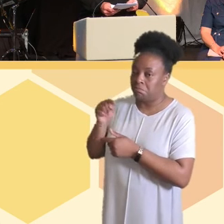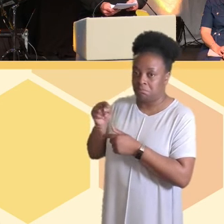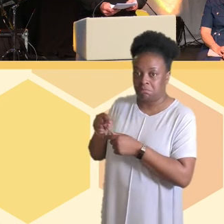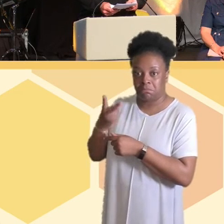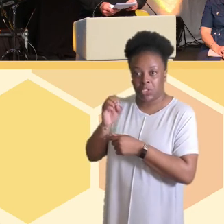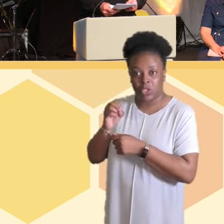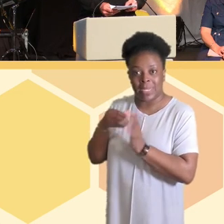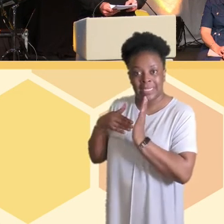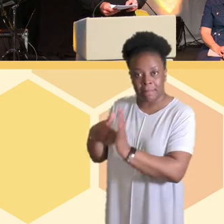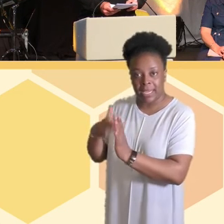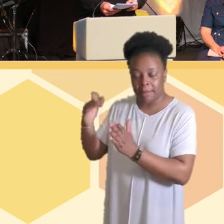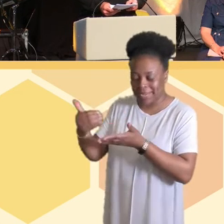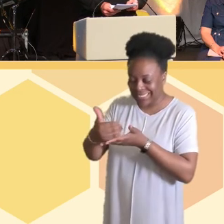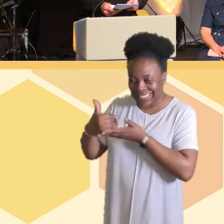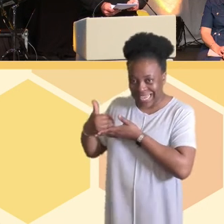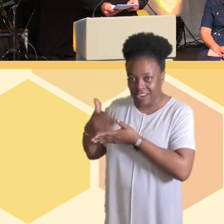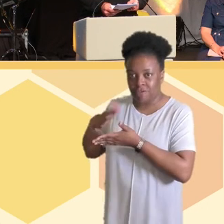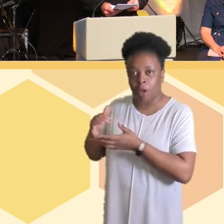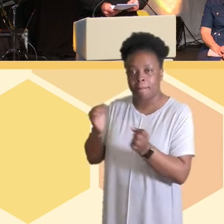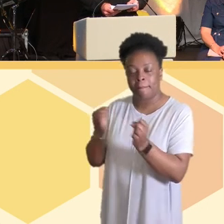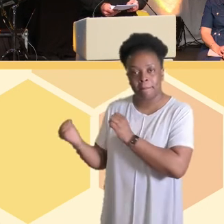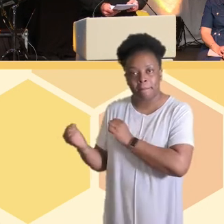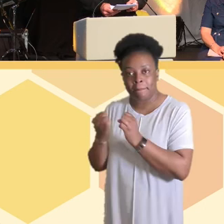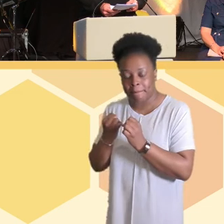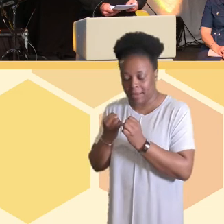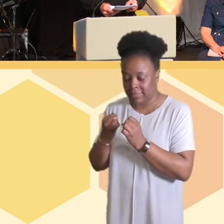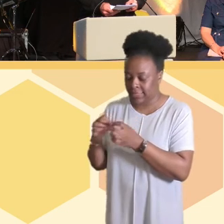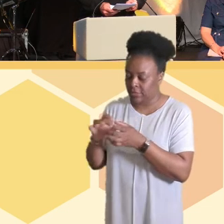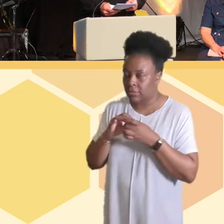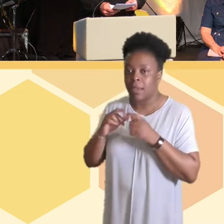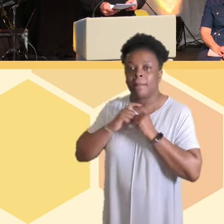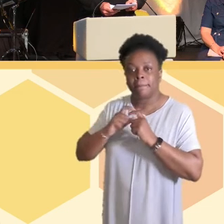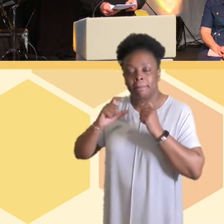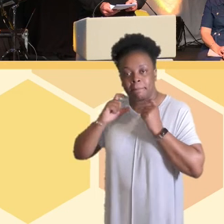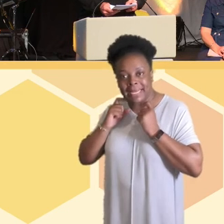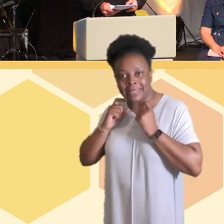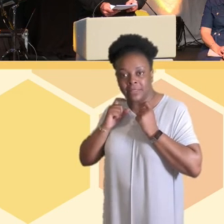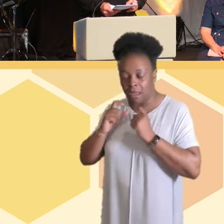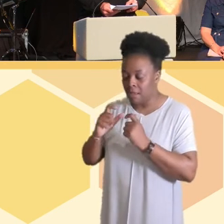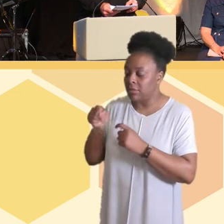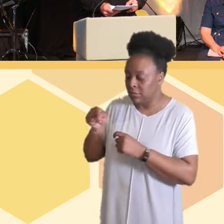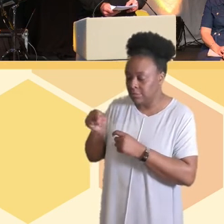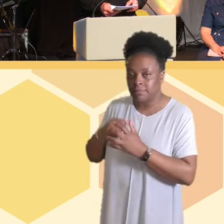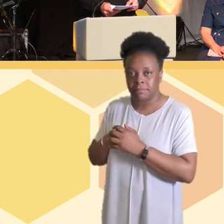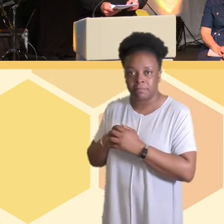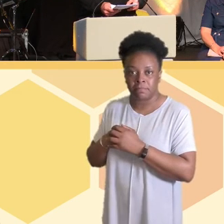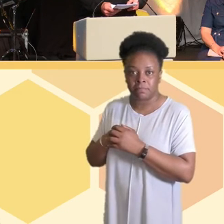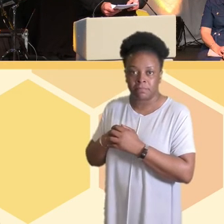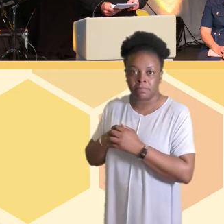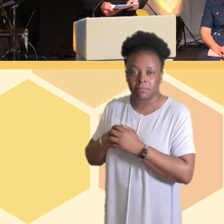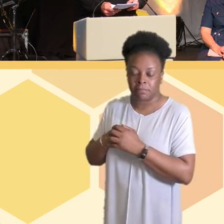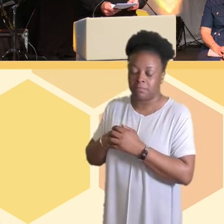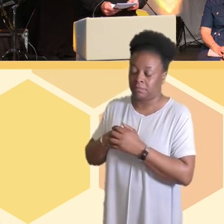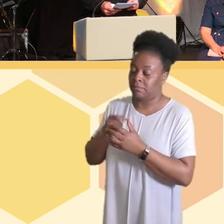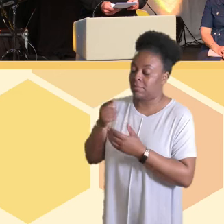Housing Organisation, which was used to fund the family solution to the pension deficit. We currently